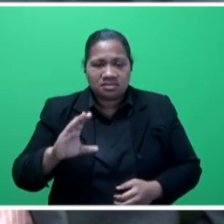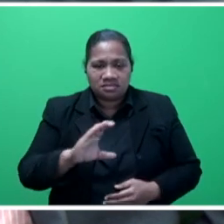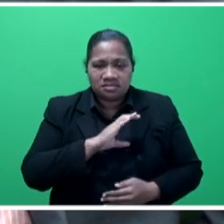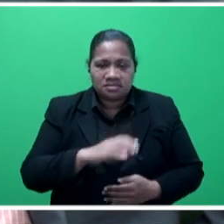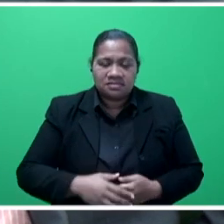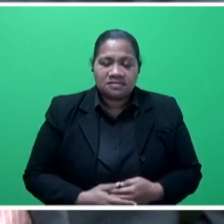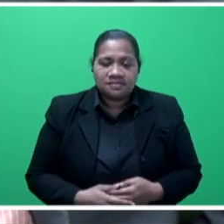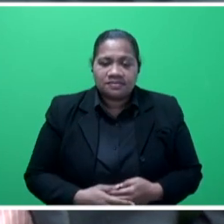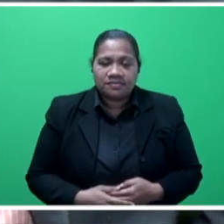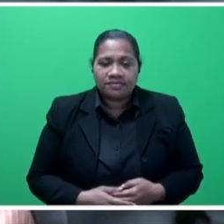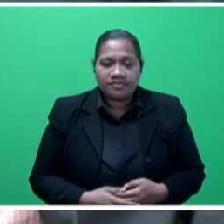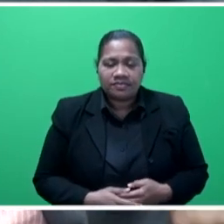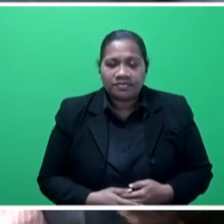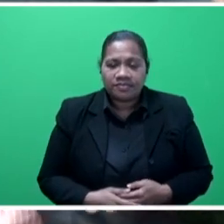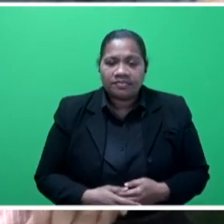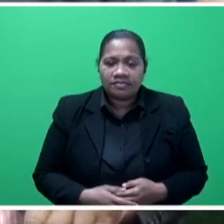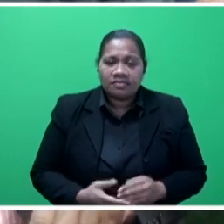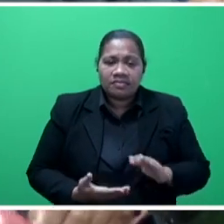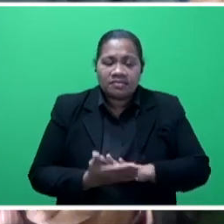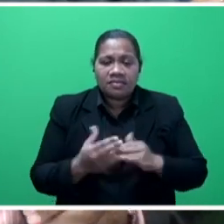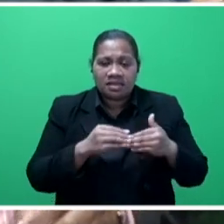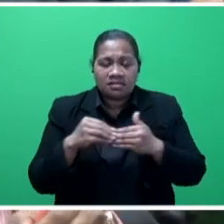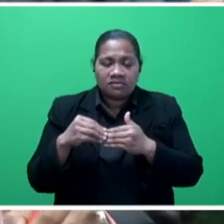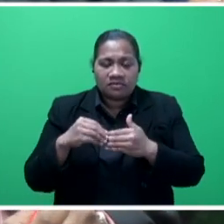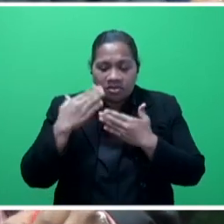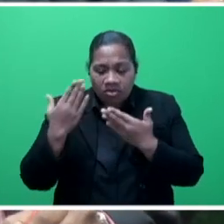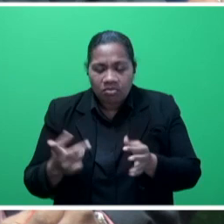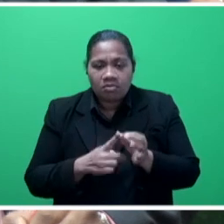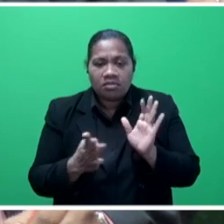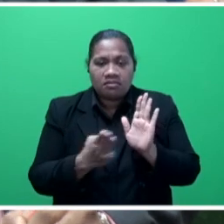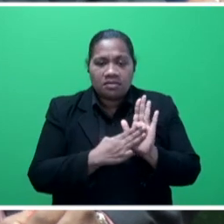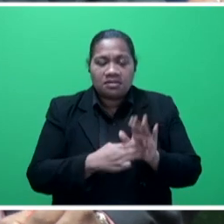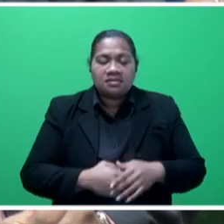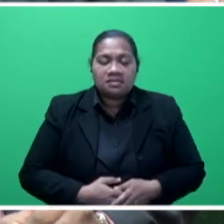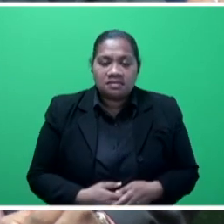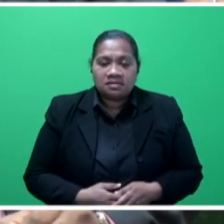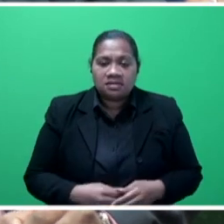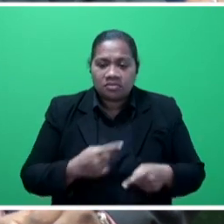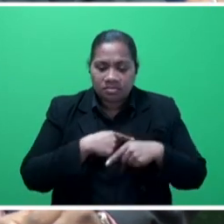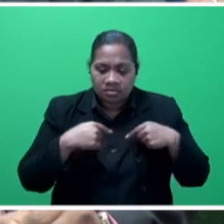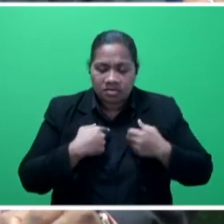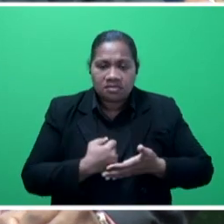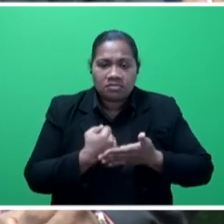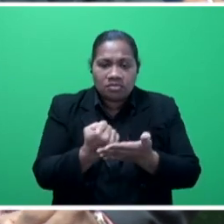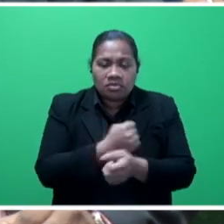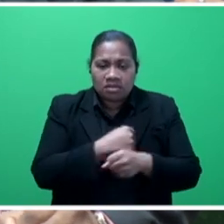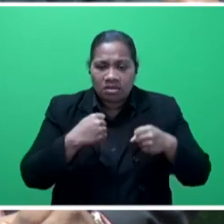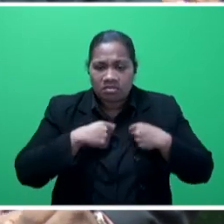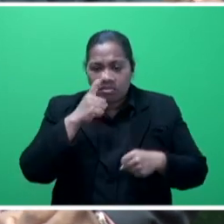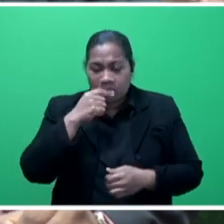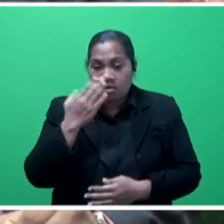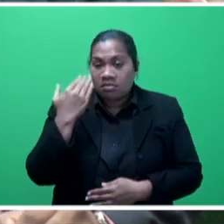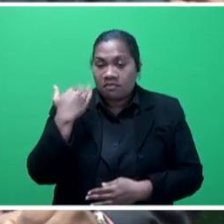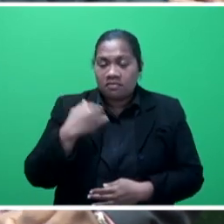Fiji First government under the leadership of our Honorable Prime Minister. We have supported our people before, throughout